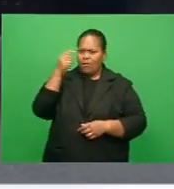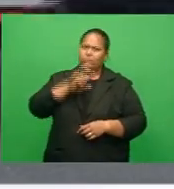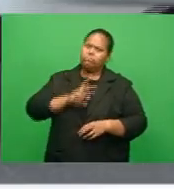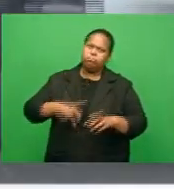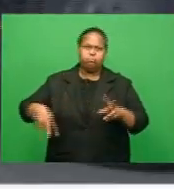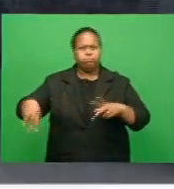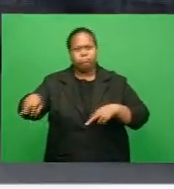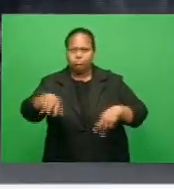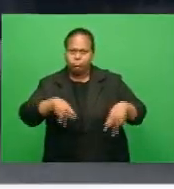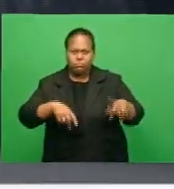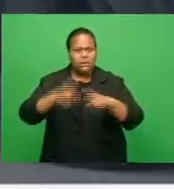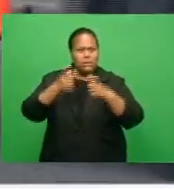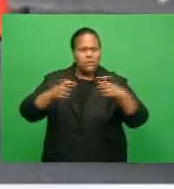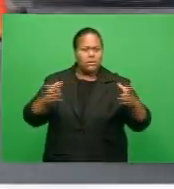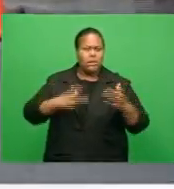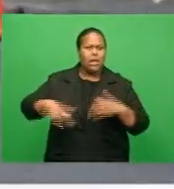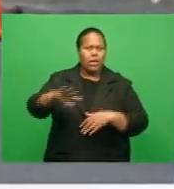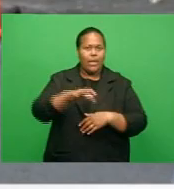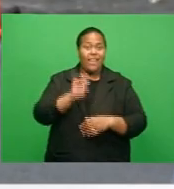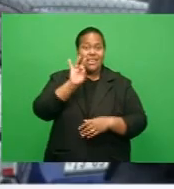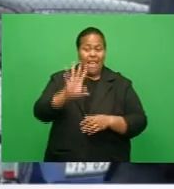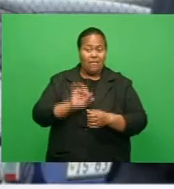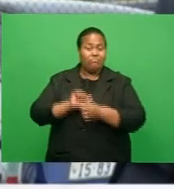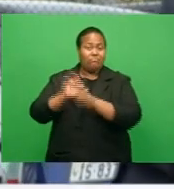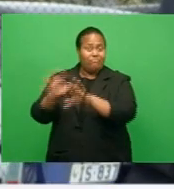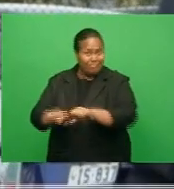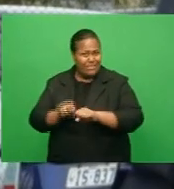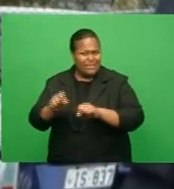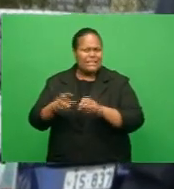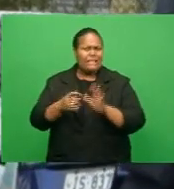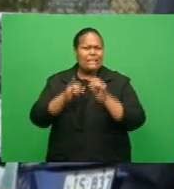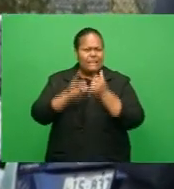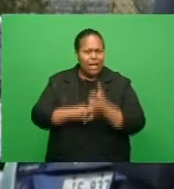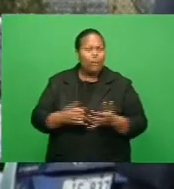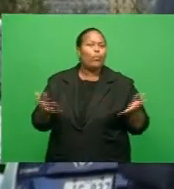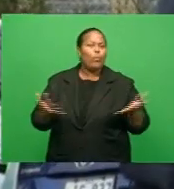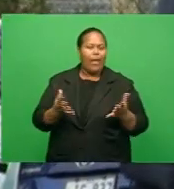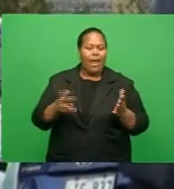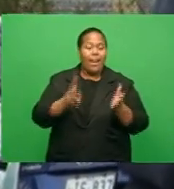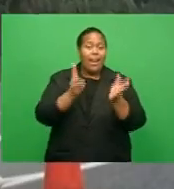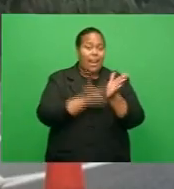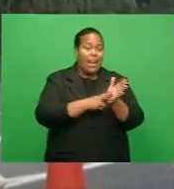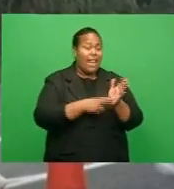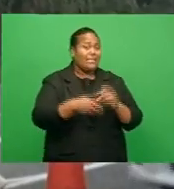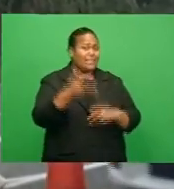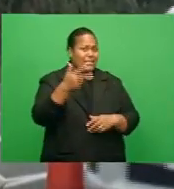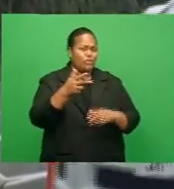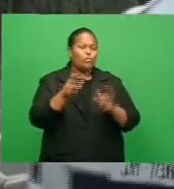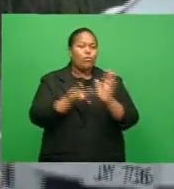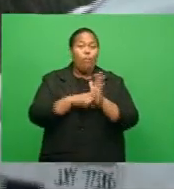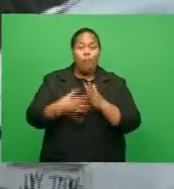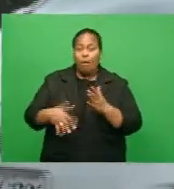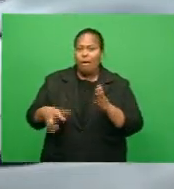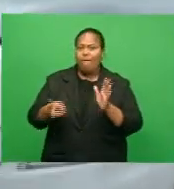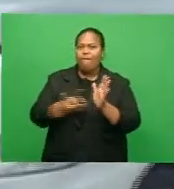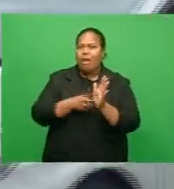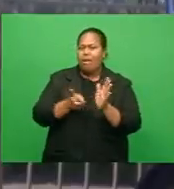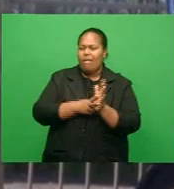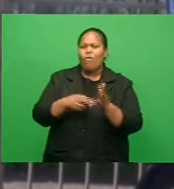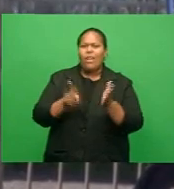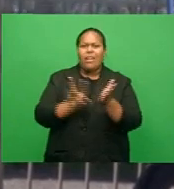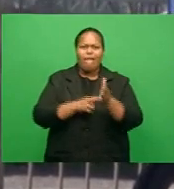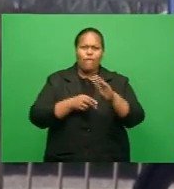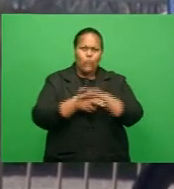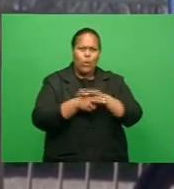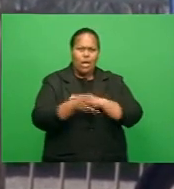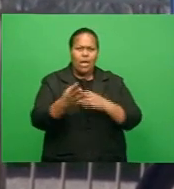The 10 arrests recorded in the Southern Division were made in Asinu, Raiwanga, Valilevu and Navua. 9 of the 10 reports involved